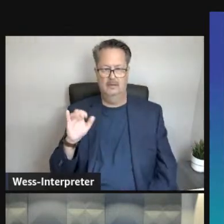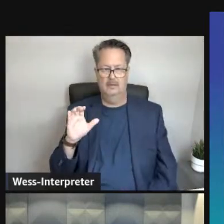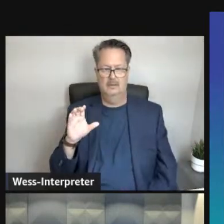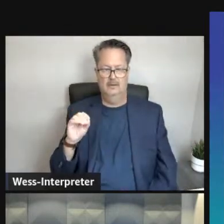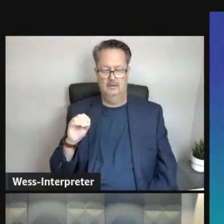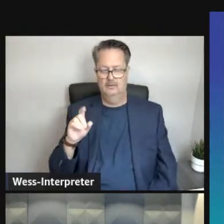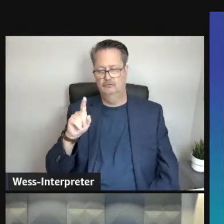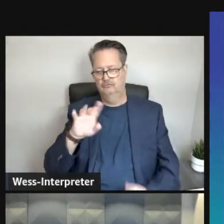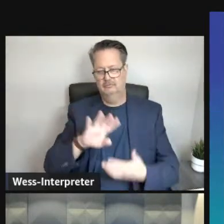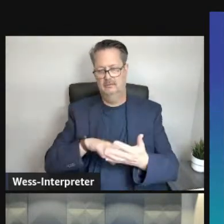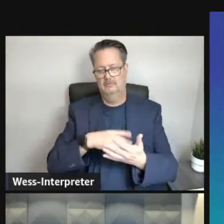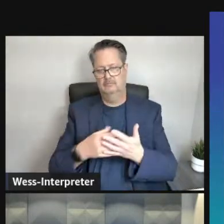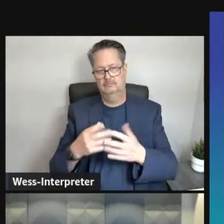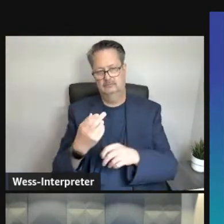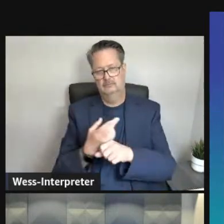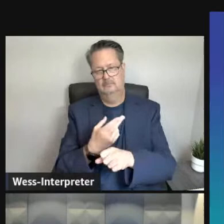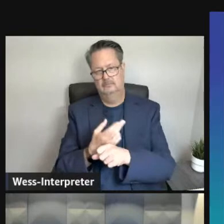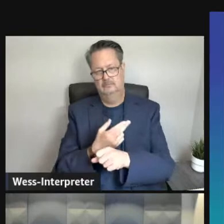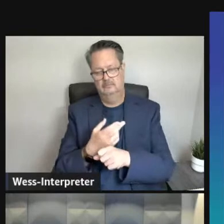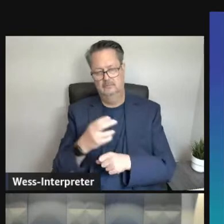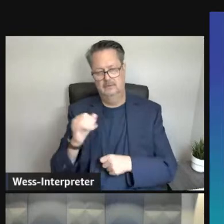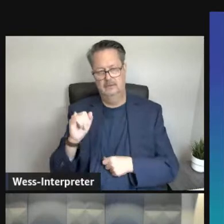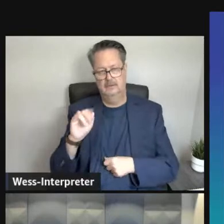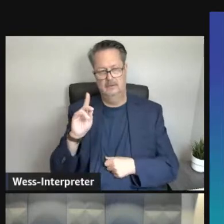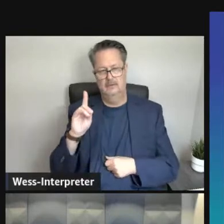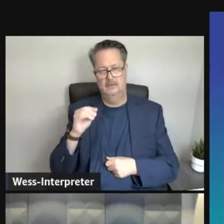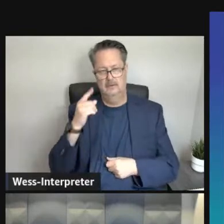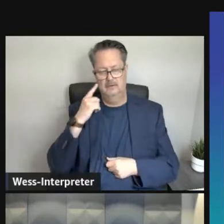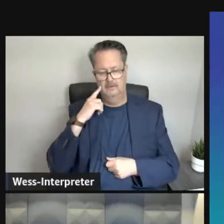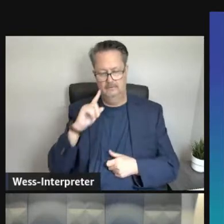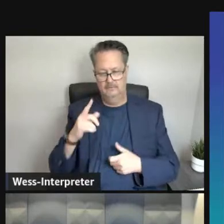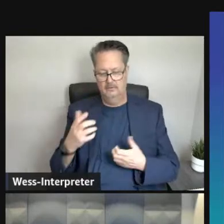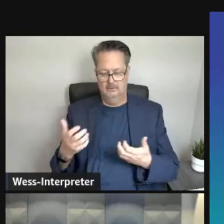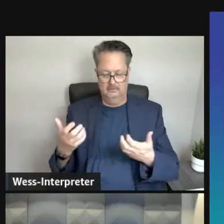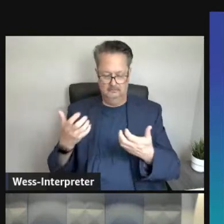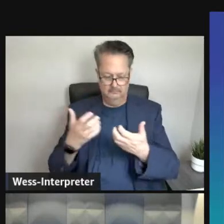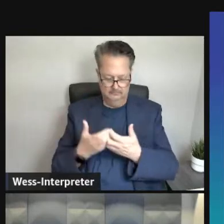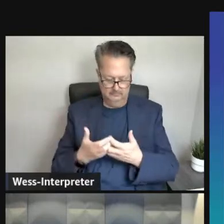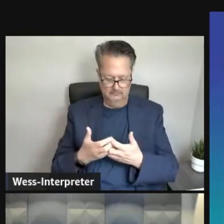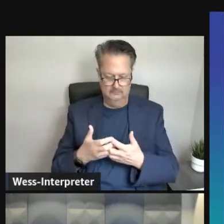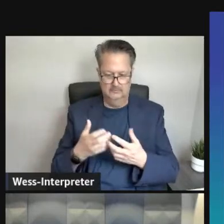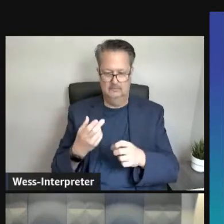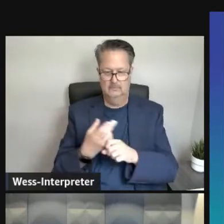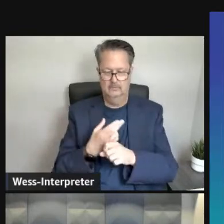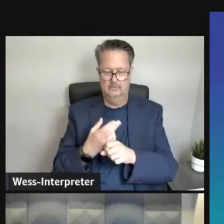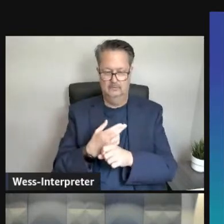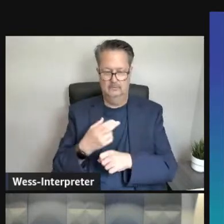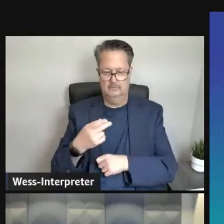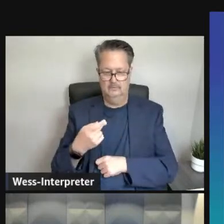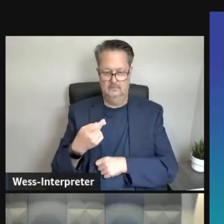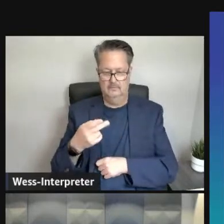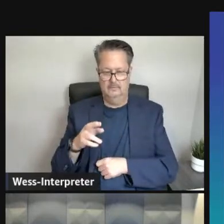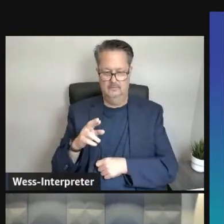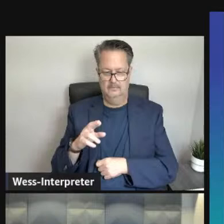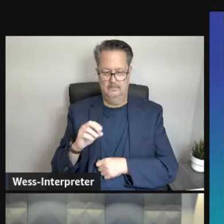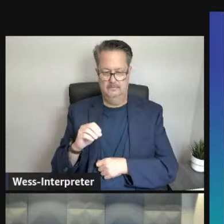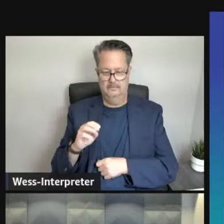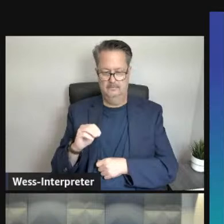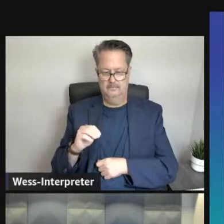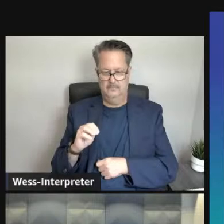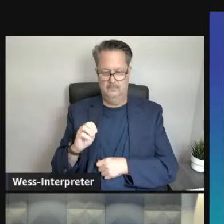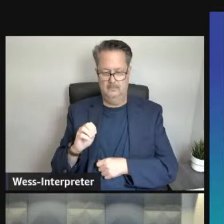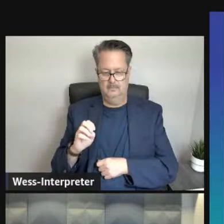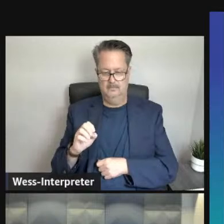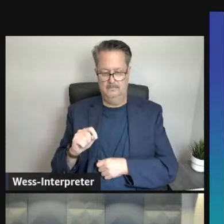to use GitOps for continuous deployment and use Prometheus, Grafana, and Fluentbeat, those popular